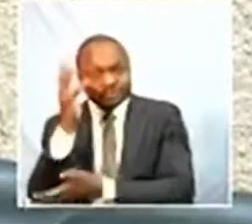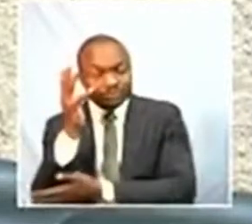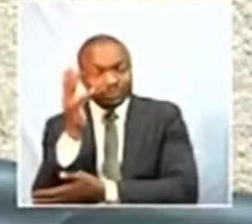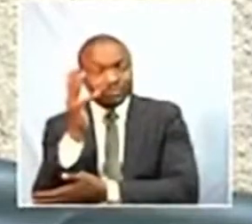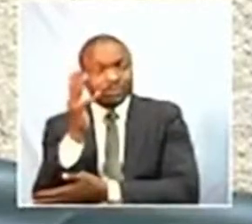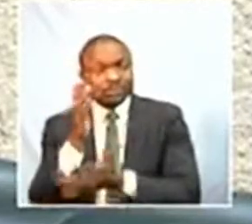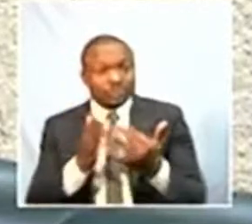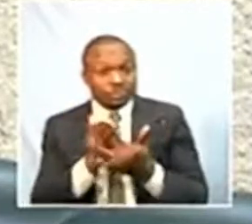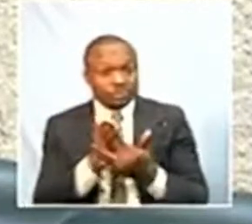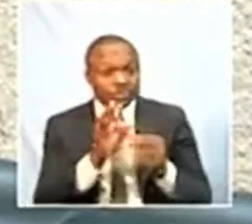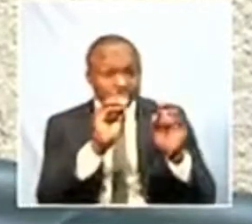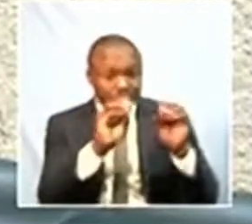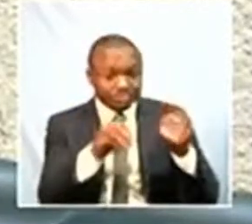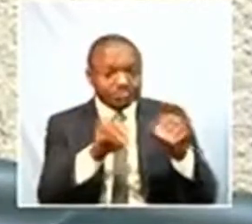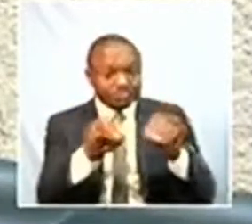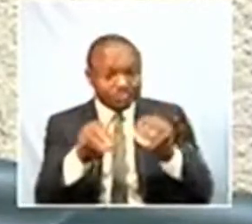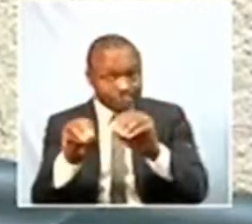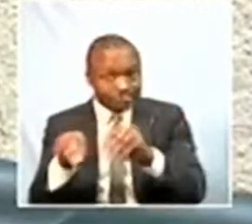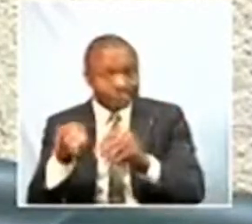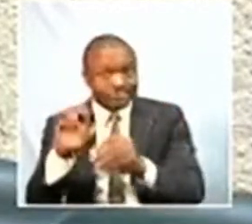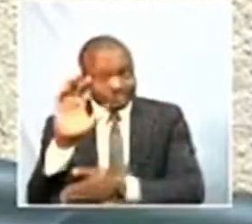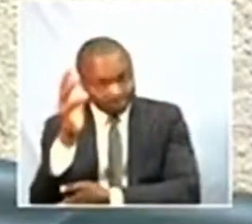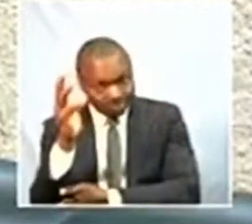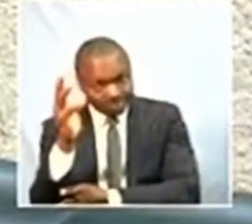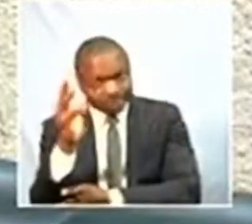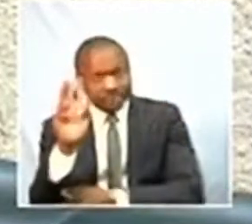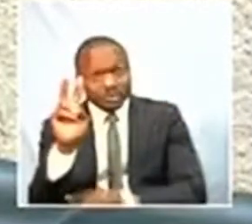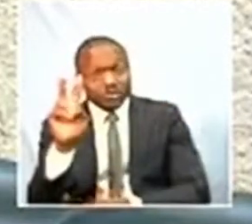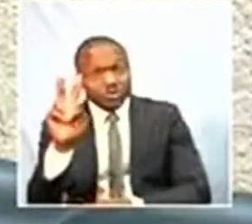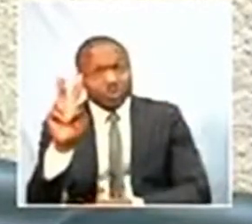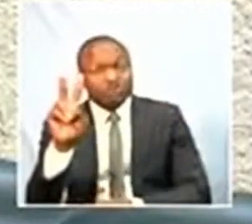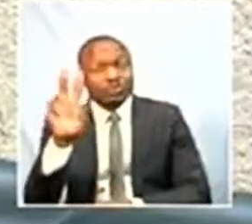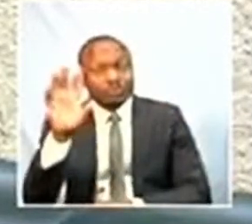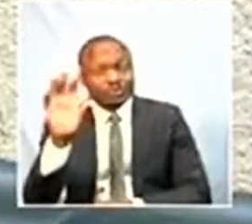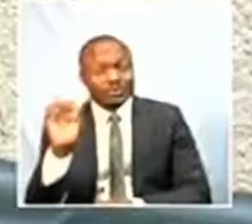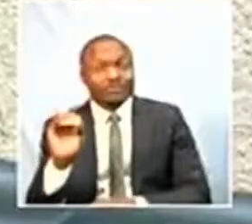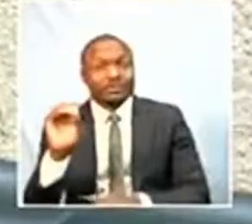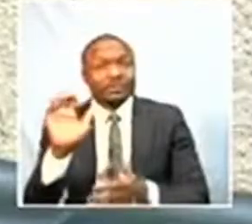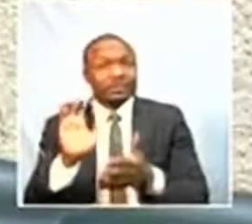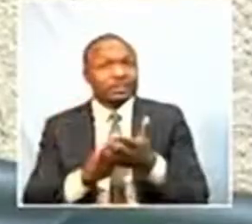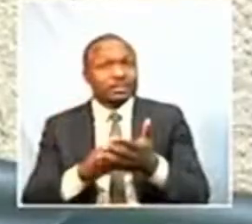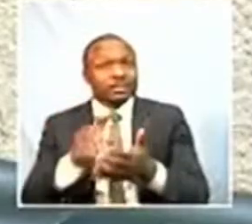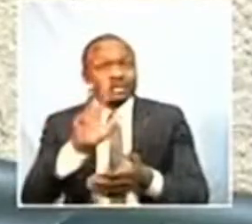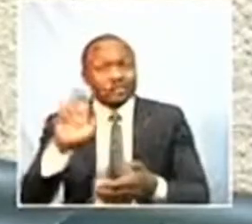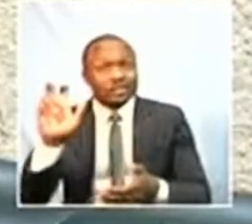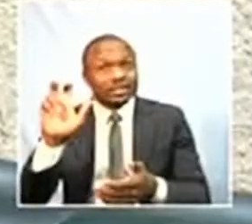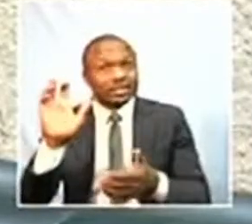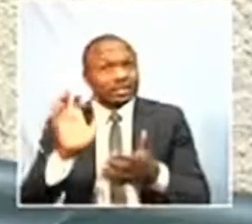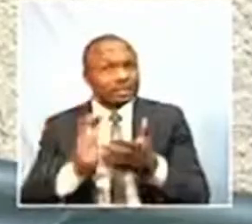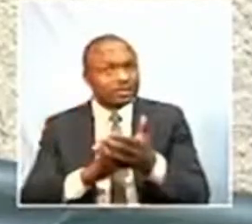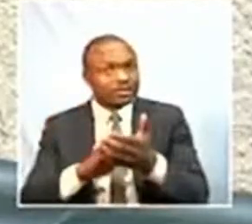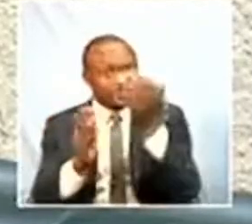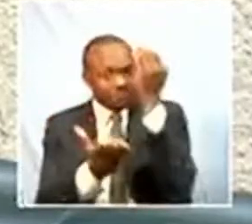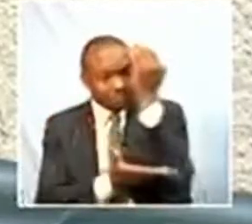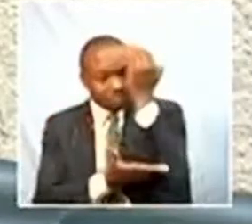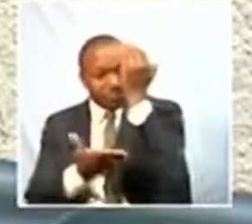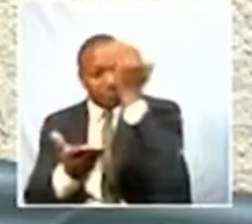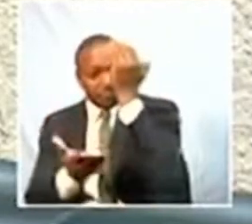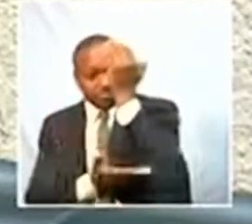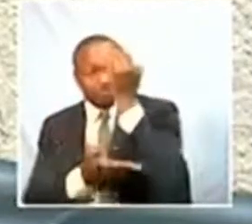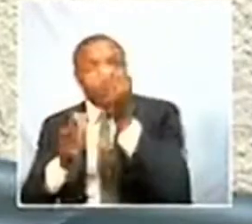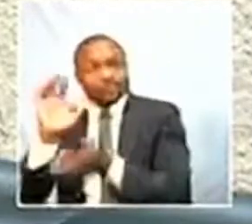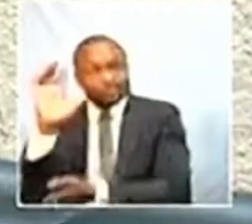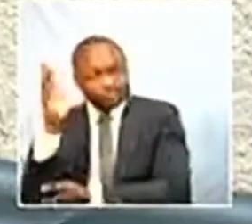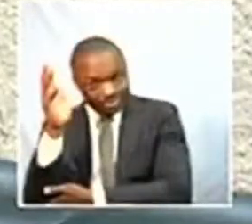afforestation. Madam Speaker, as we know that 250,000 to 300,000 of trees are being cut down annually,